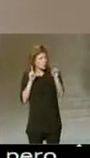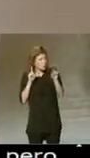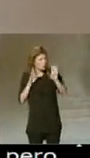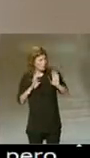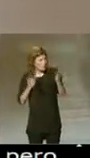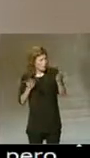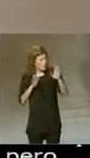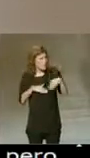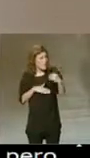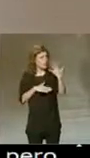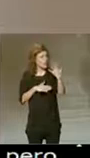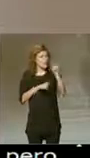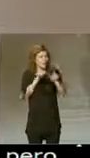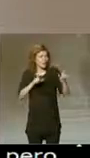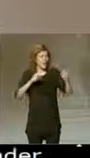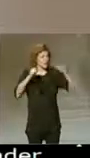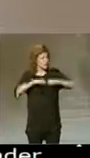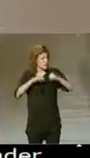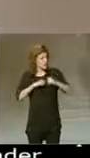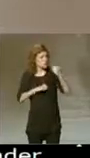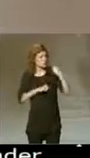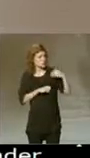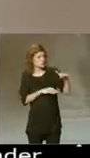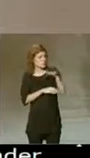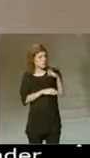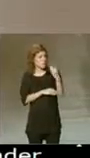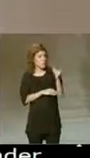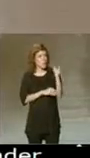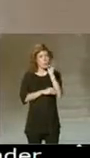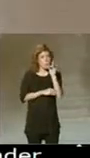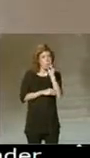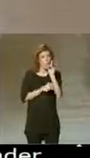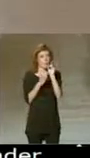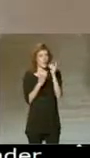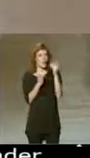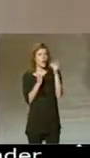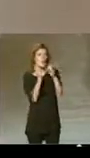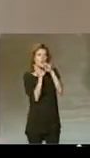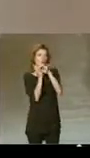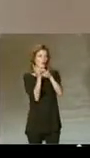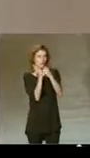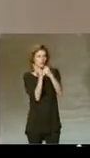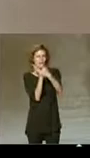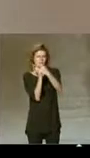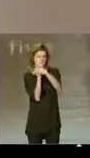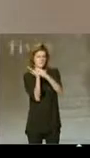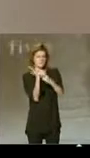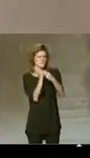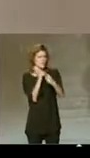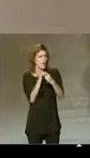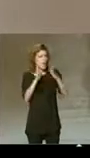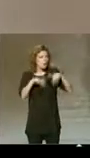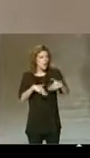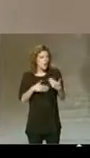are the protagonist when five elderly people are interacting with a big